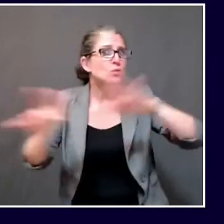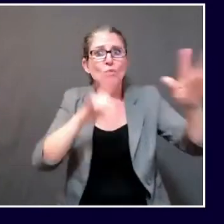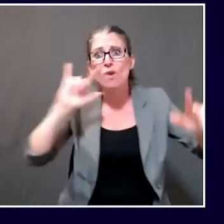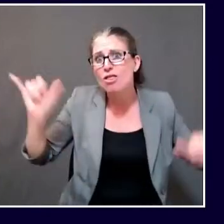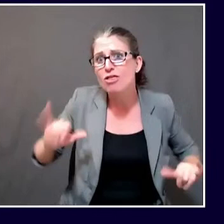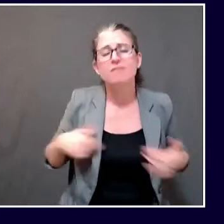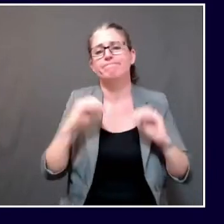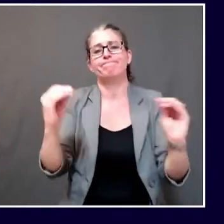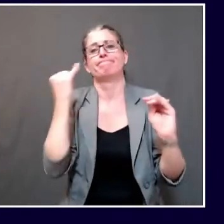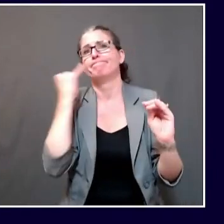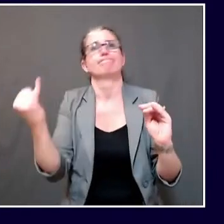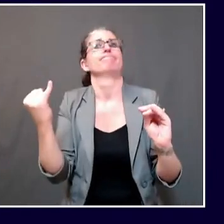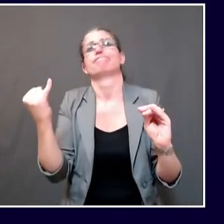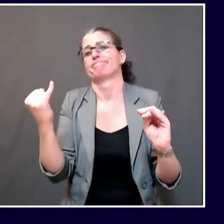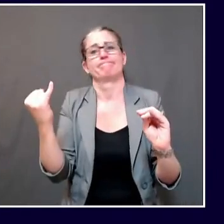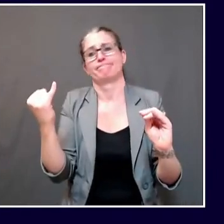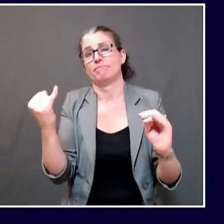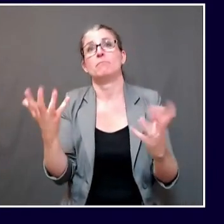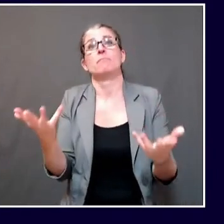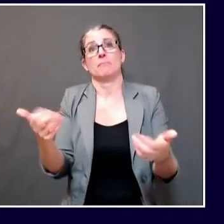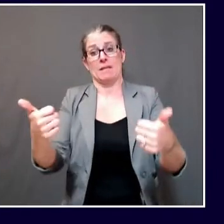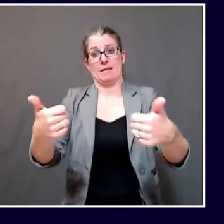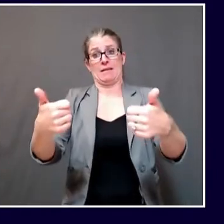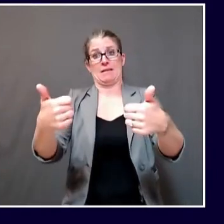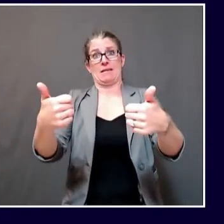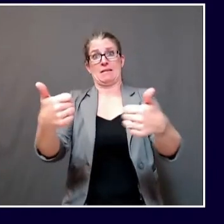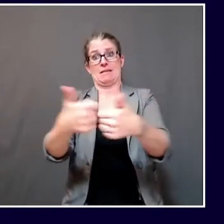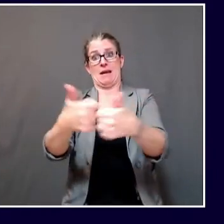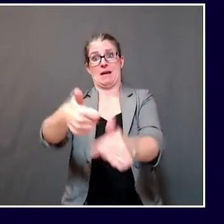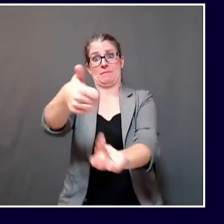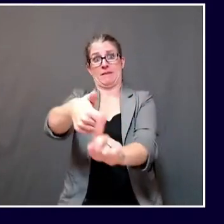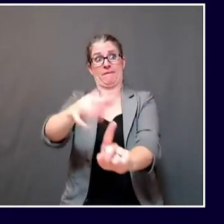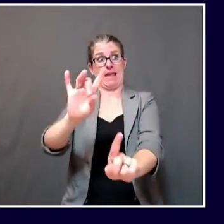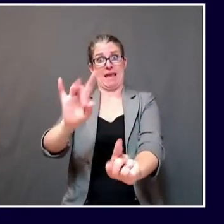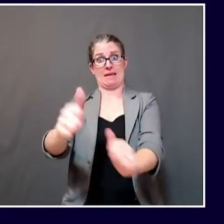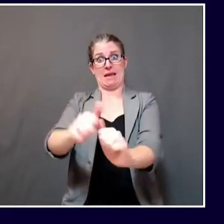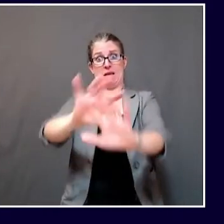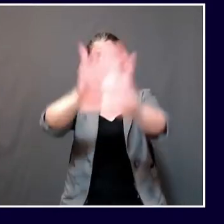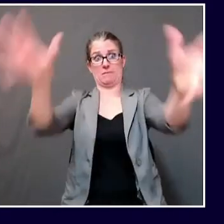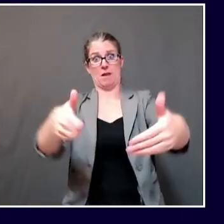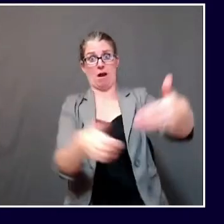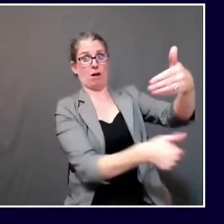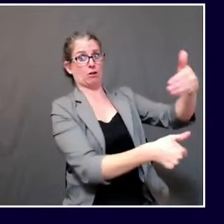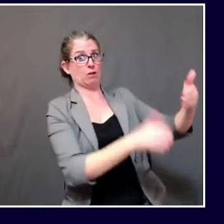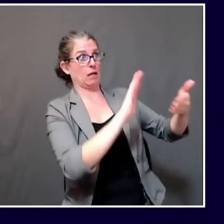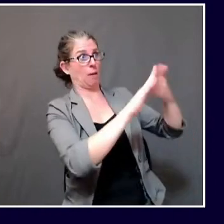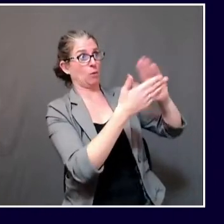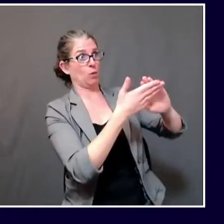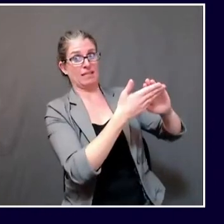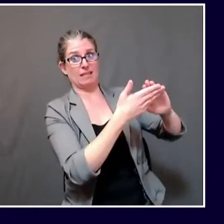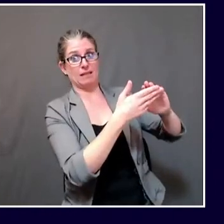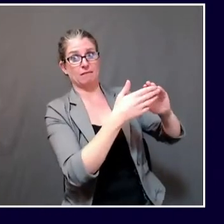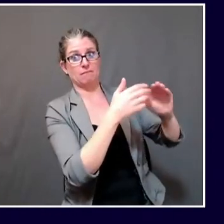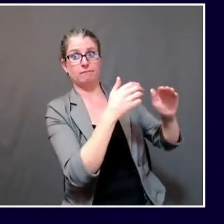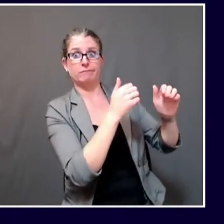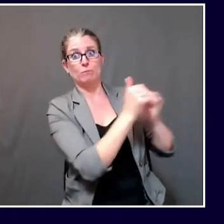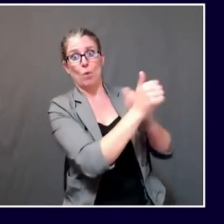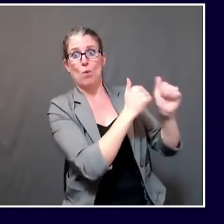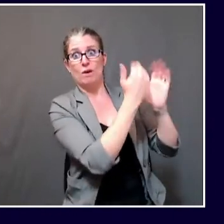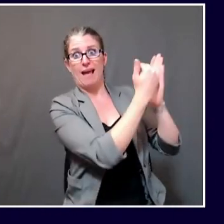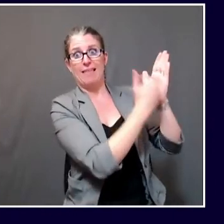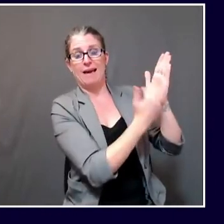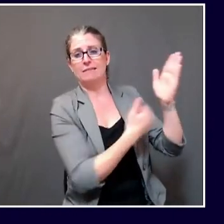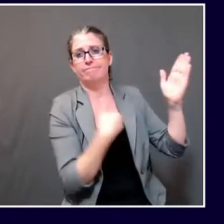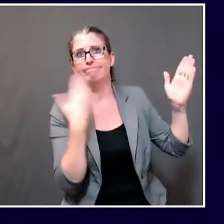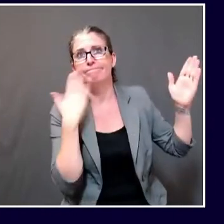time, Joe, we're focused on getting the word out, making sure that folks who are potentially exposed have that information early so that they